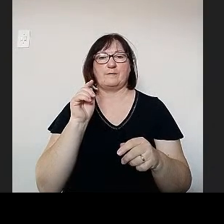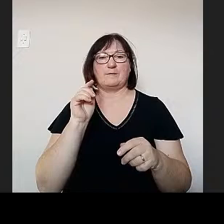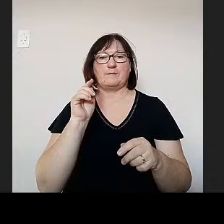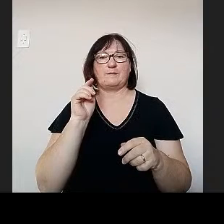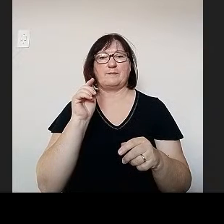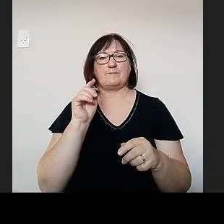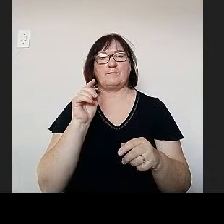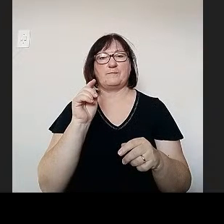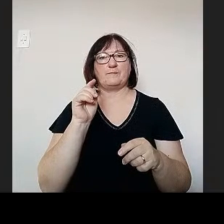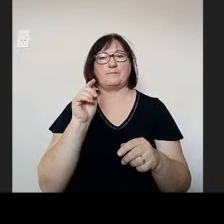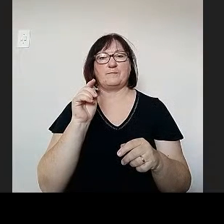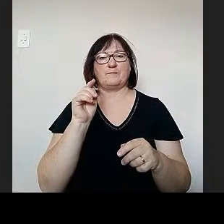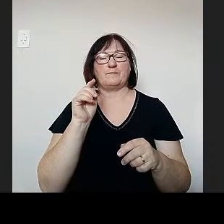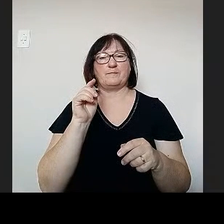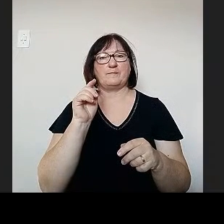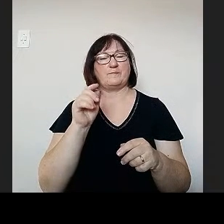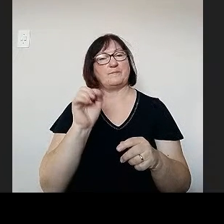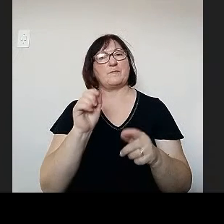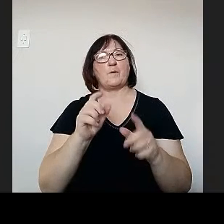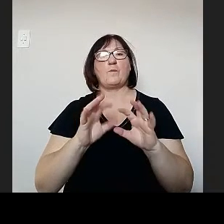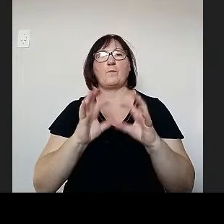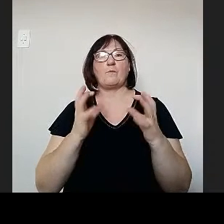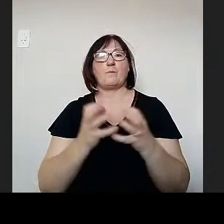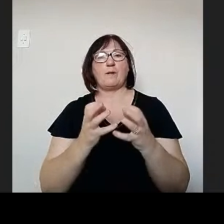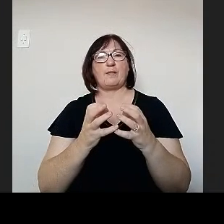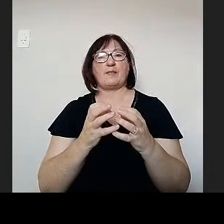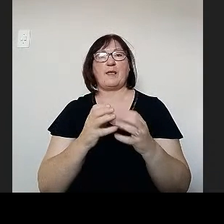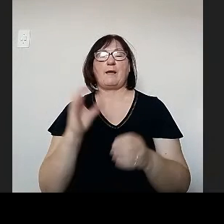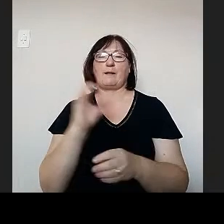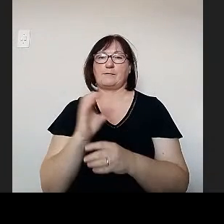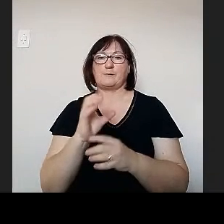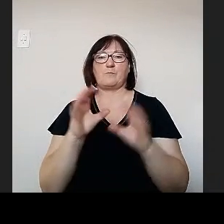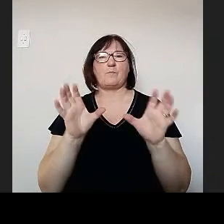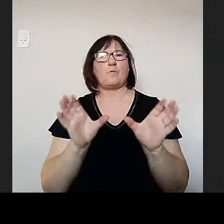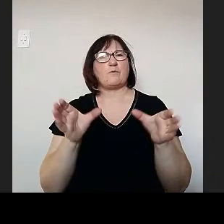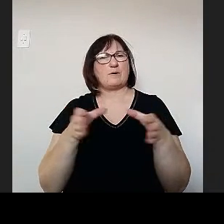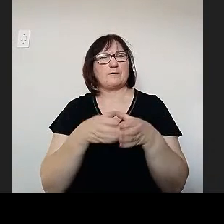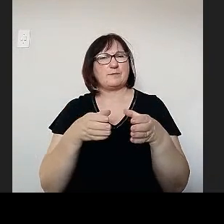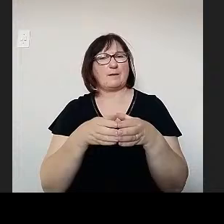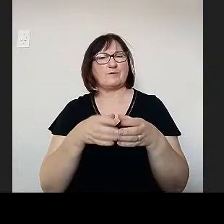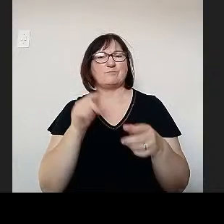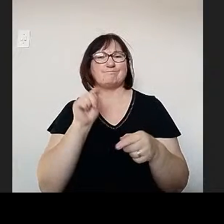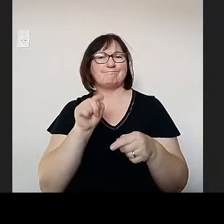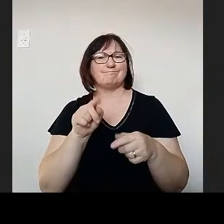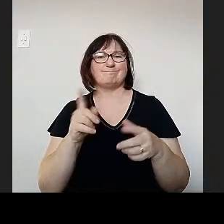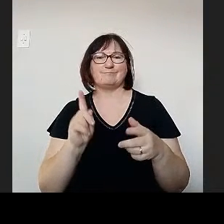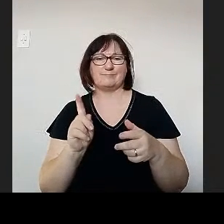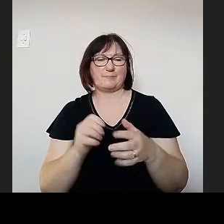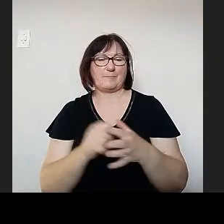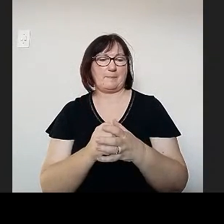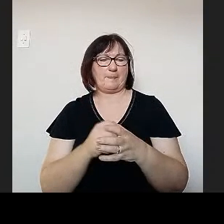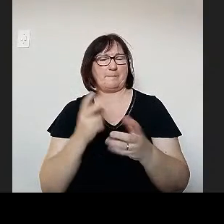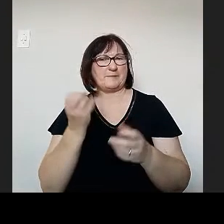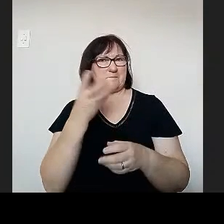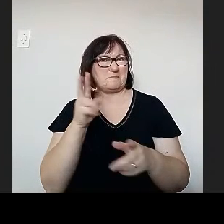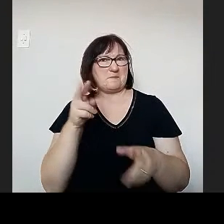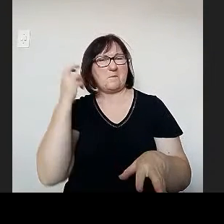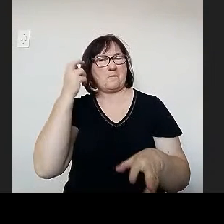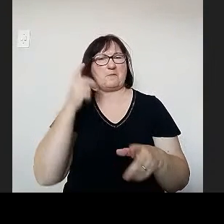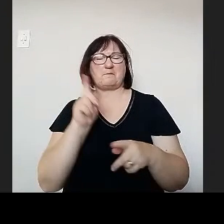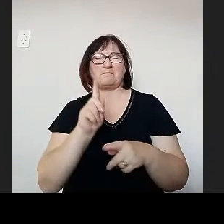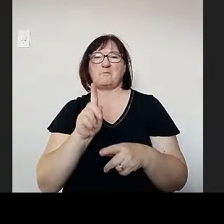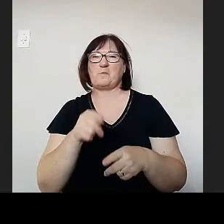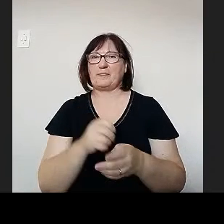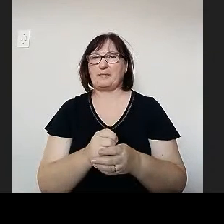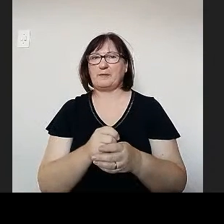the World Customs Organization harmonized system, and some of you may have even be wondering, what could that be? Who